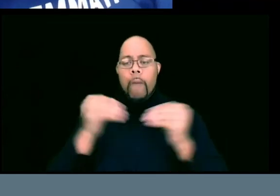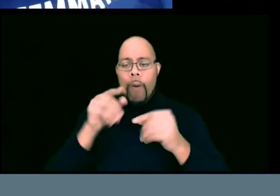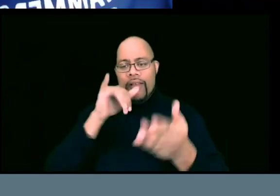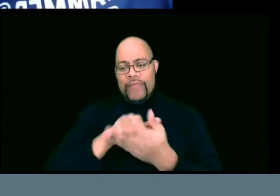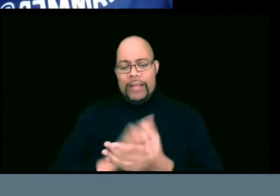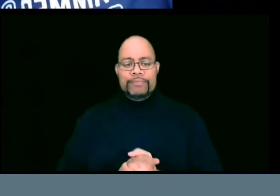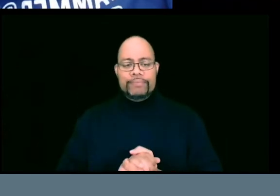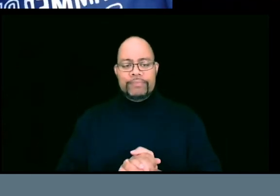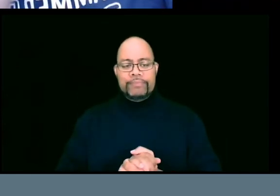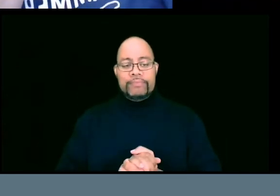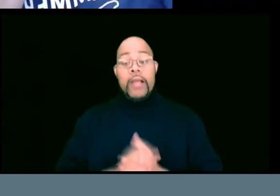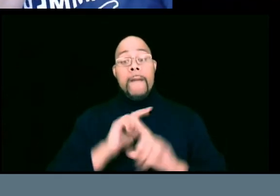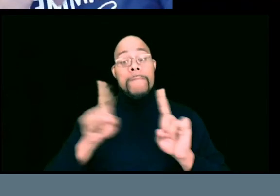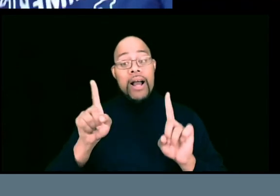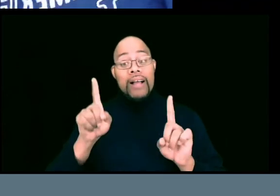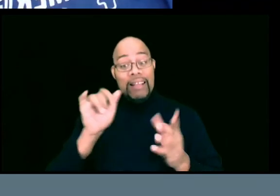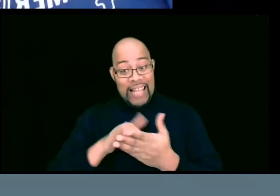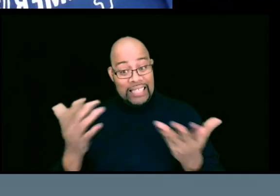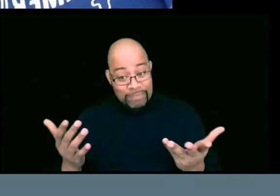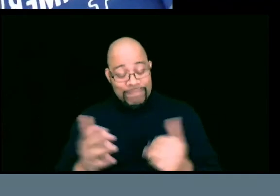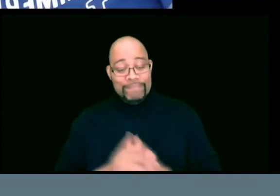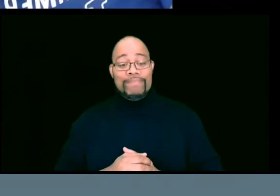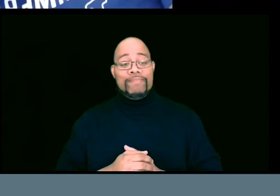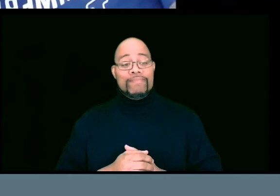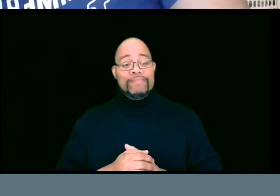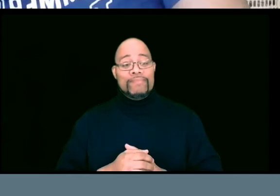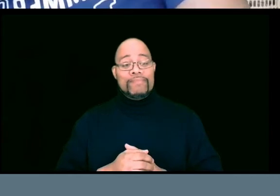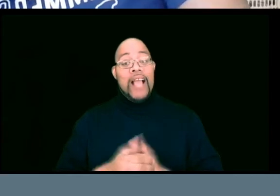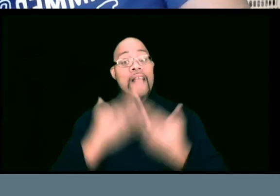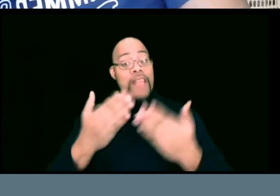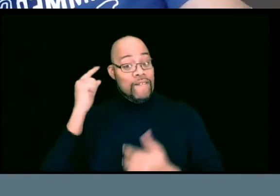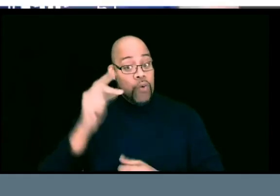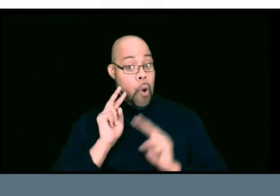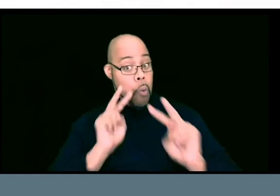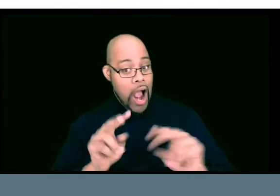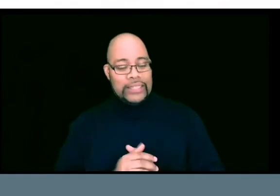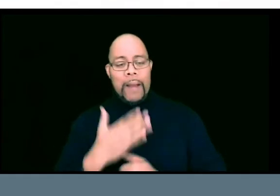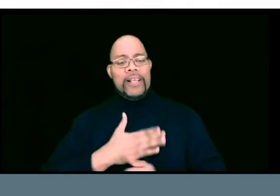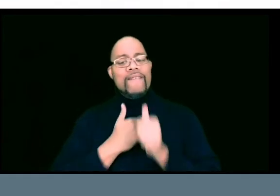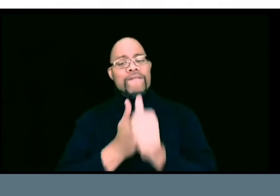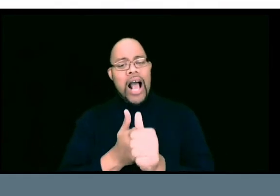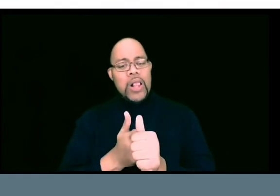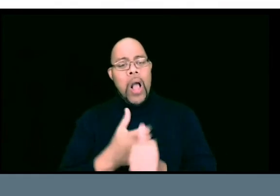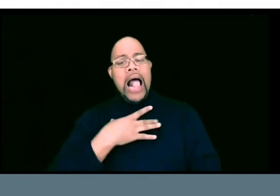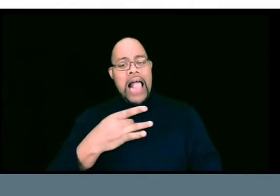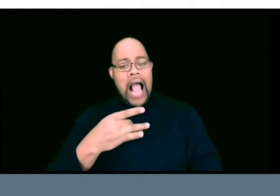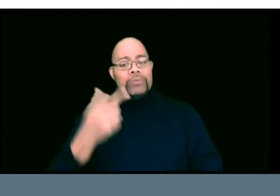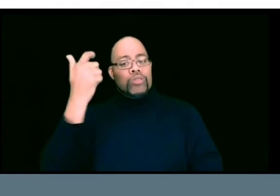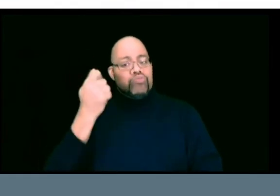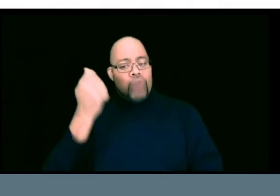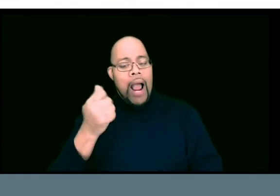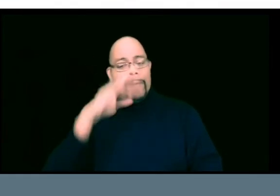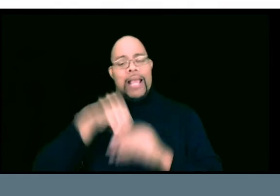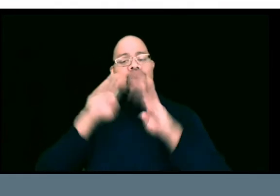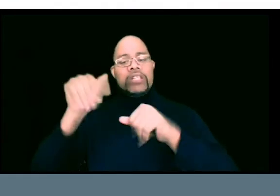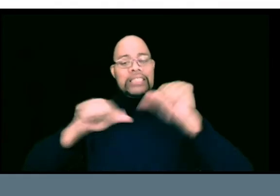we really should be worrying more about things like this. But in that sense, thanks for tuning in. Please follow,